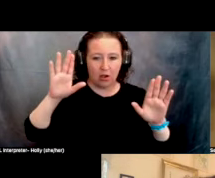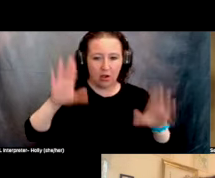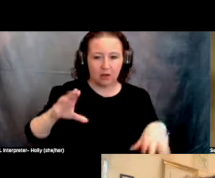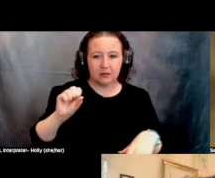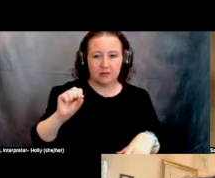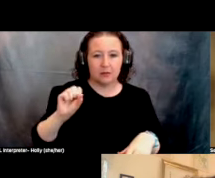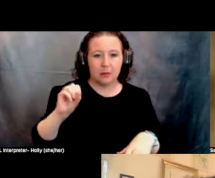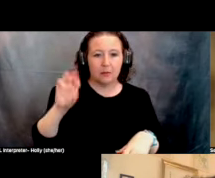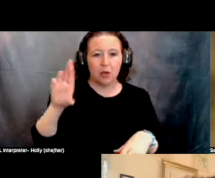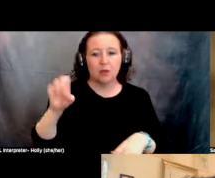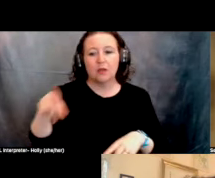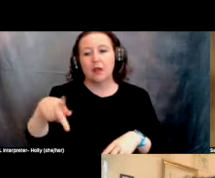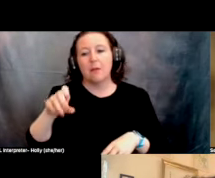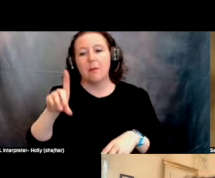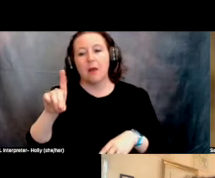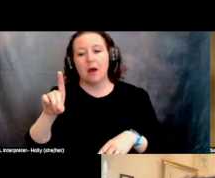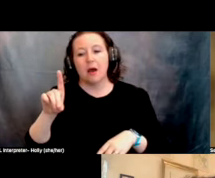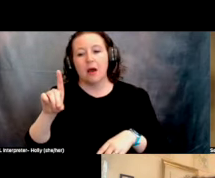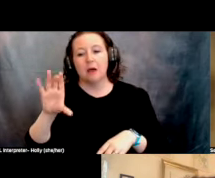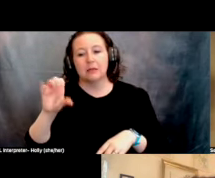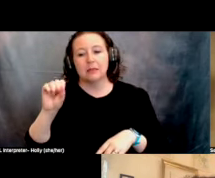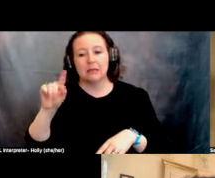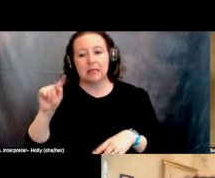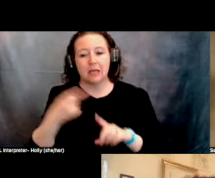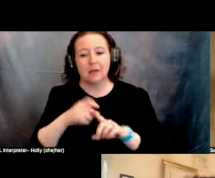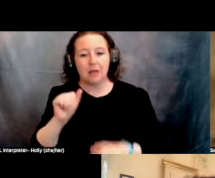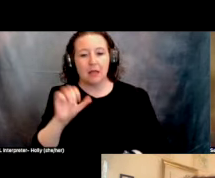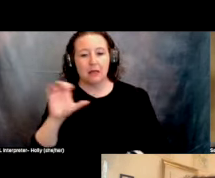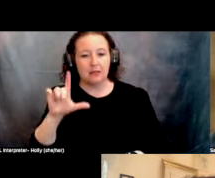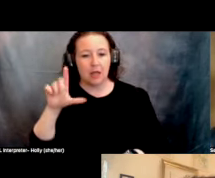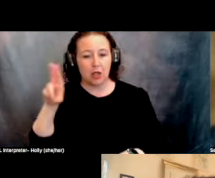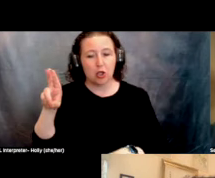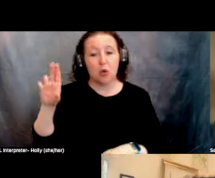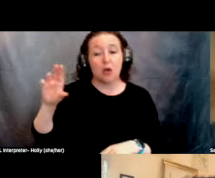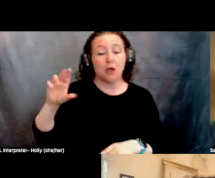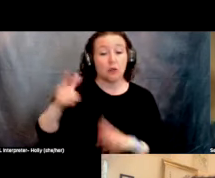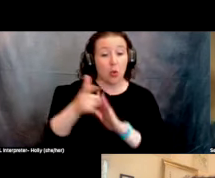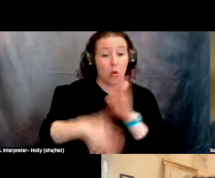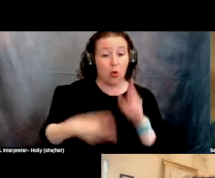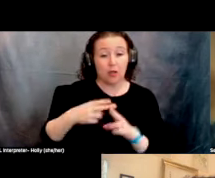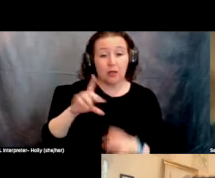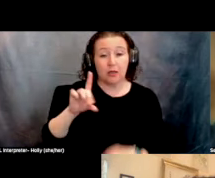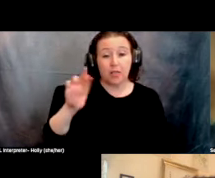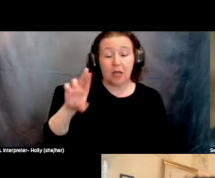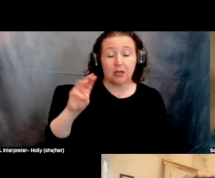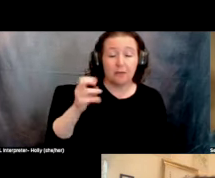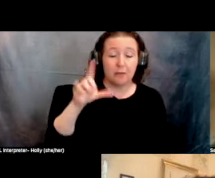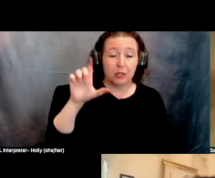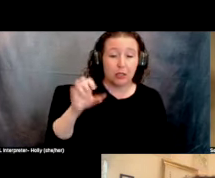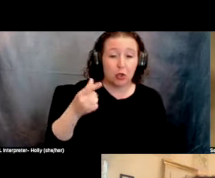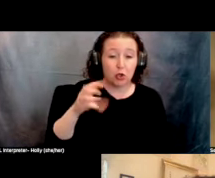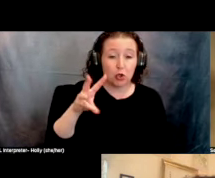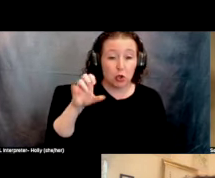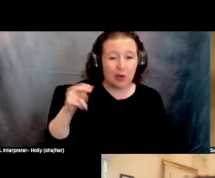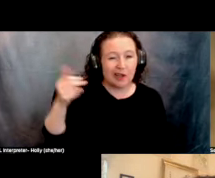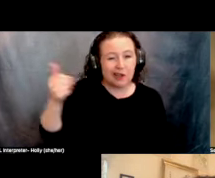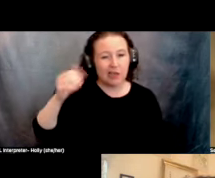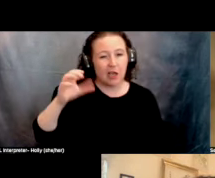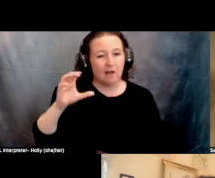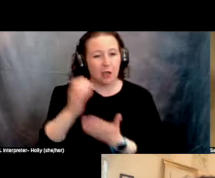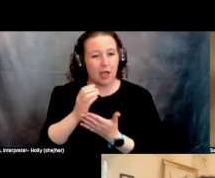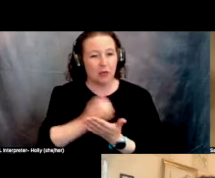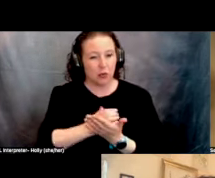this podcast by the ACLU. And there's this amazing lawyer named Dr. Michelle Goodwin, who is a constitutional law scholar. She's a Black woman married to